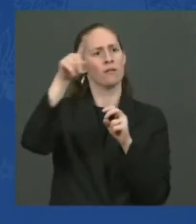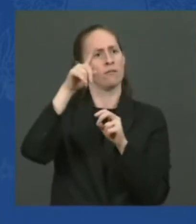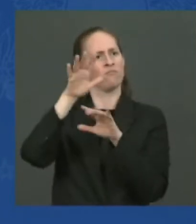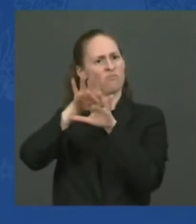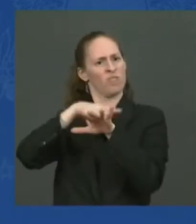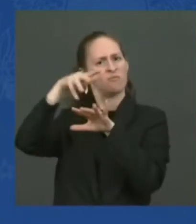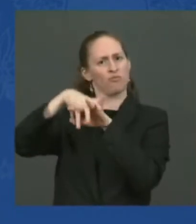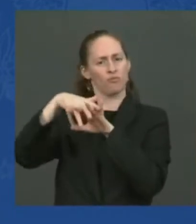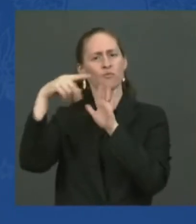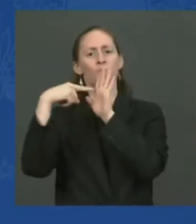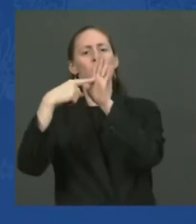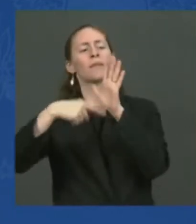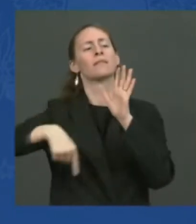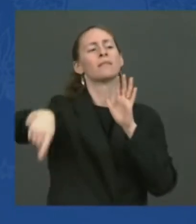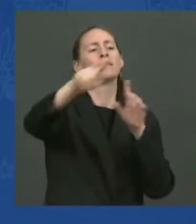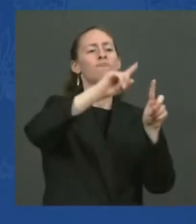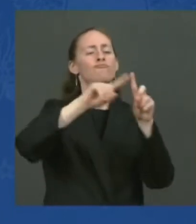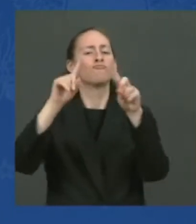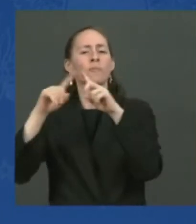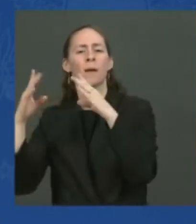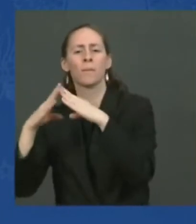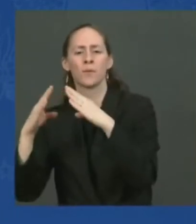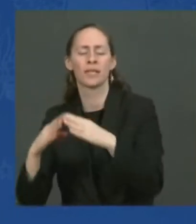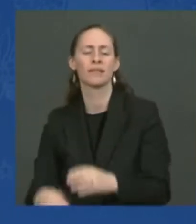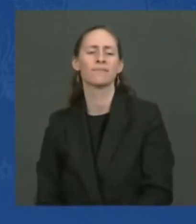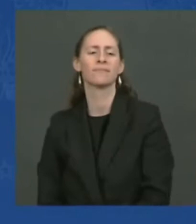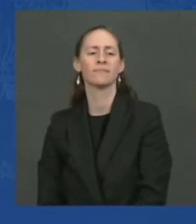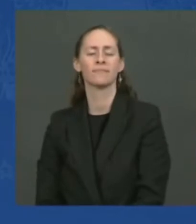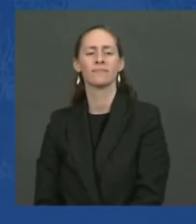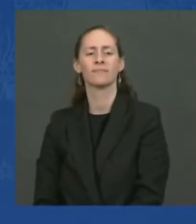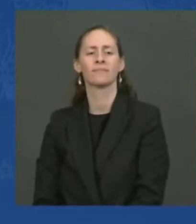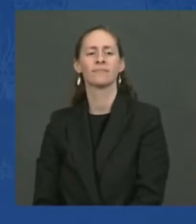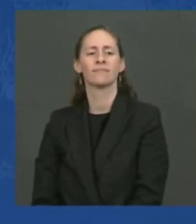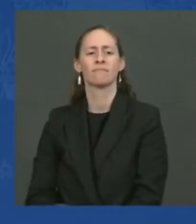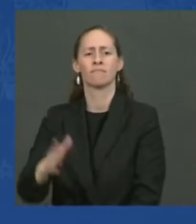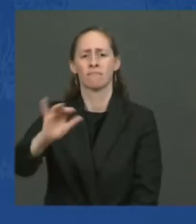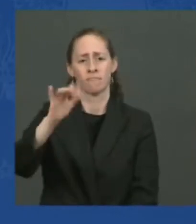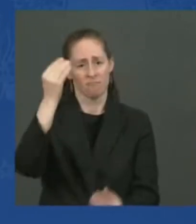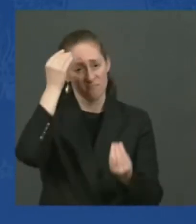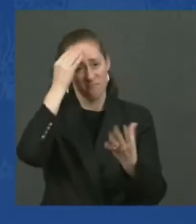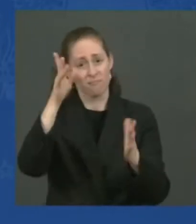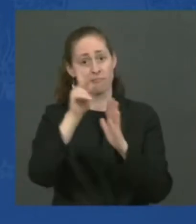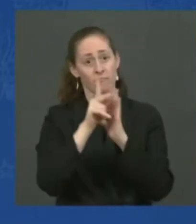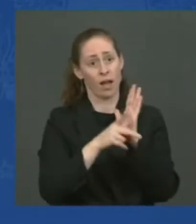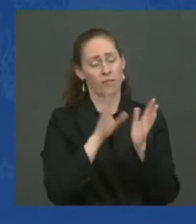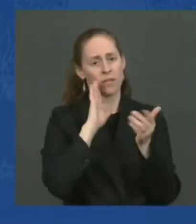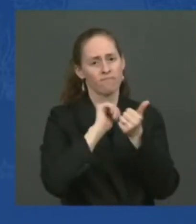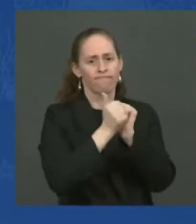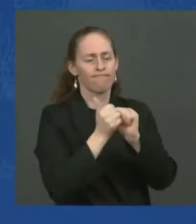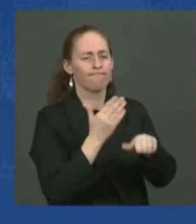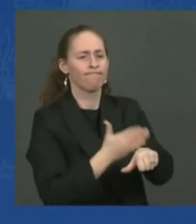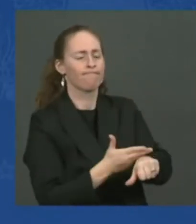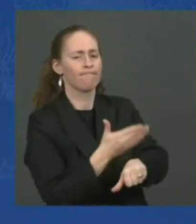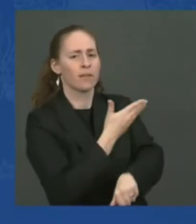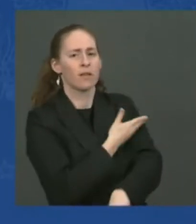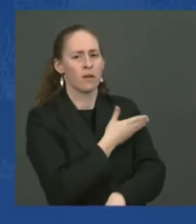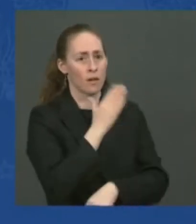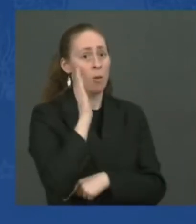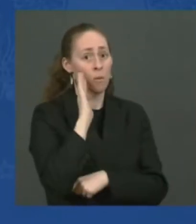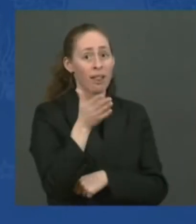represents the substantive policy changes that some have said are no longer possible in today's